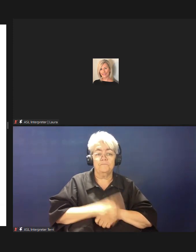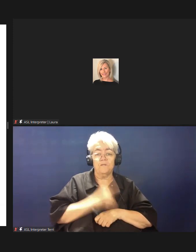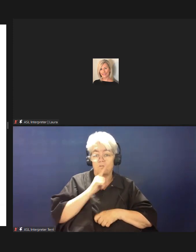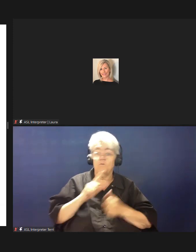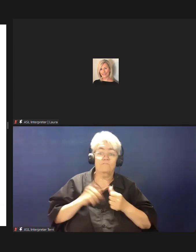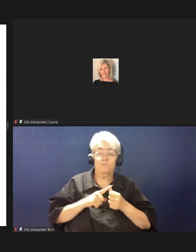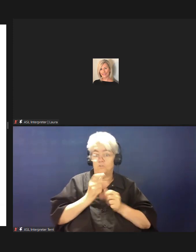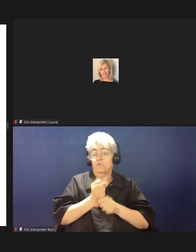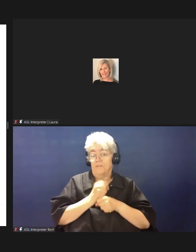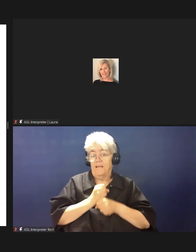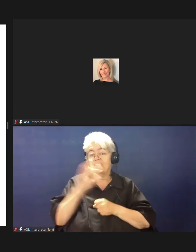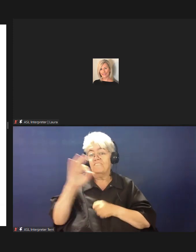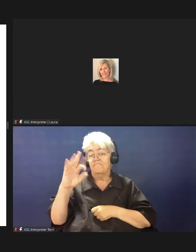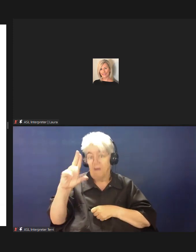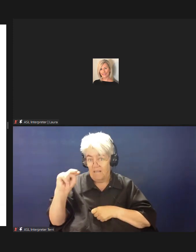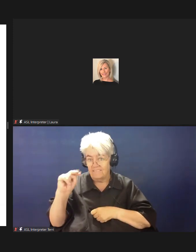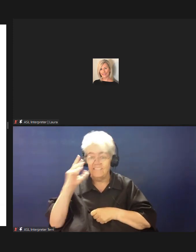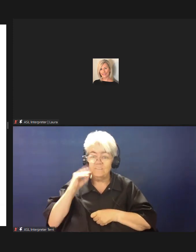fun feeling, we want